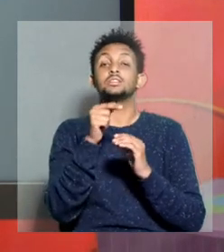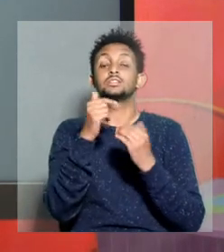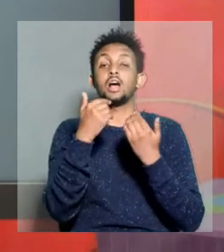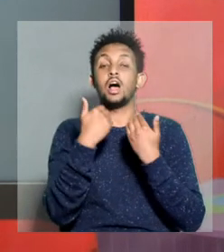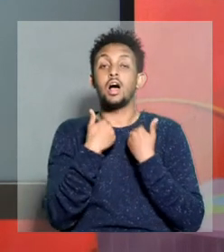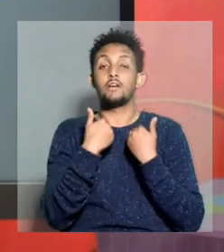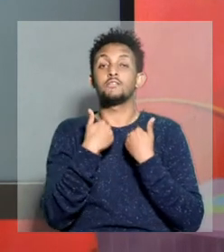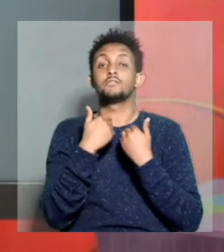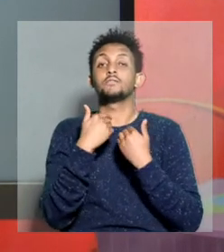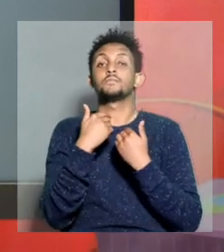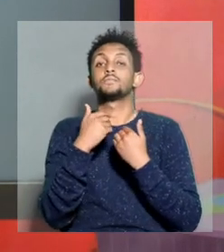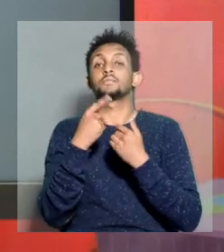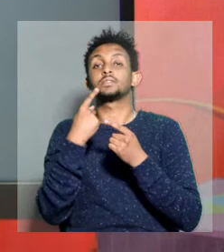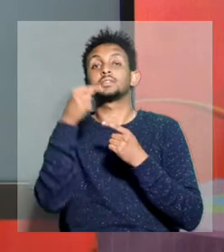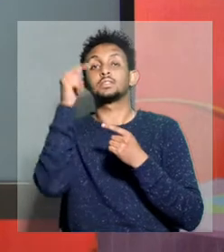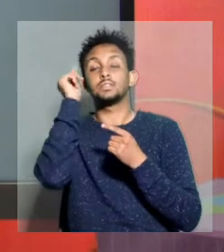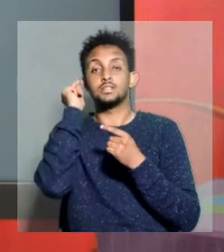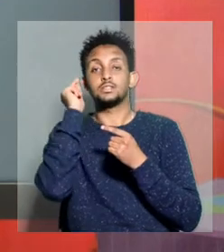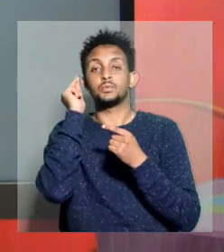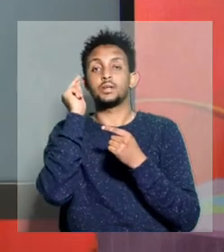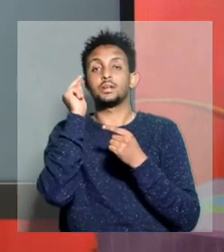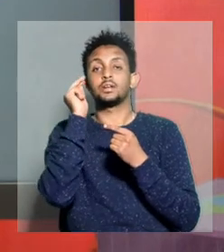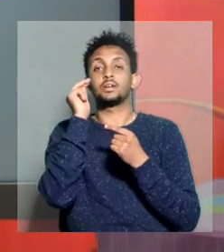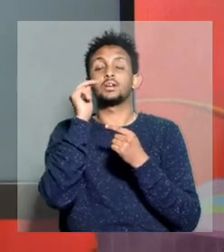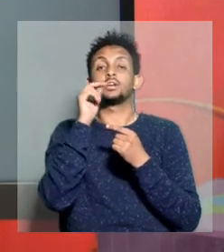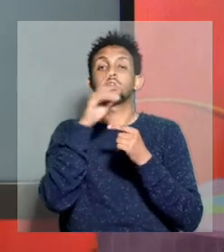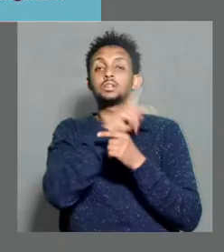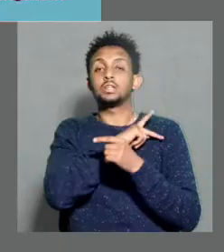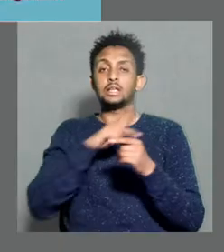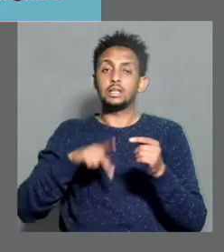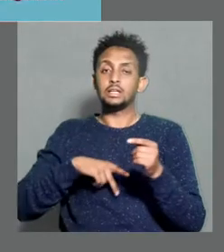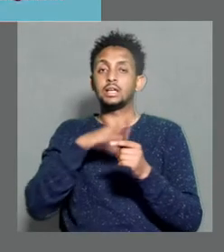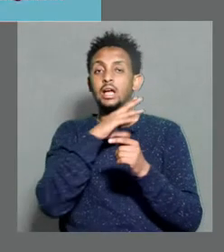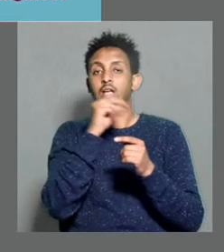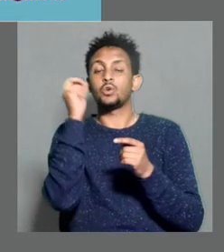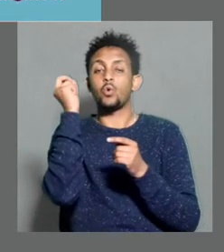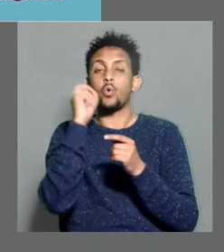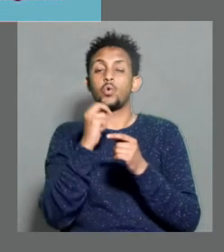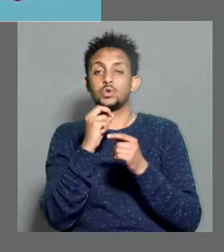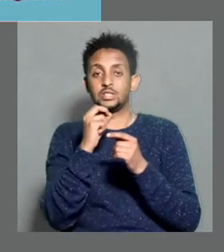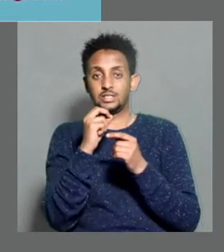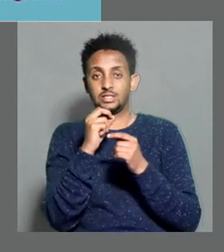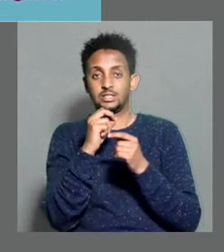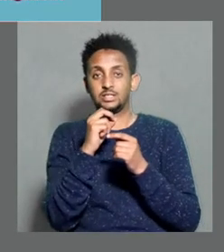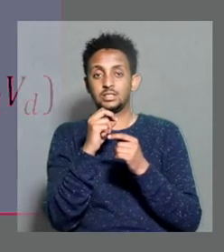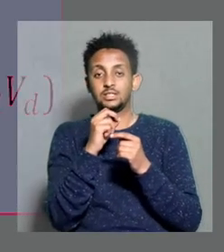own famous history about the king and the goldsmith.